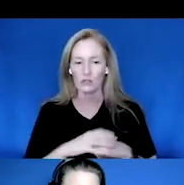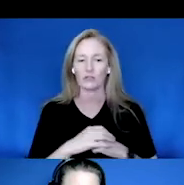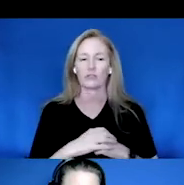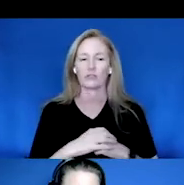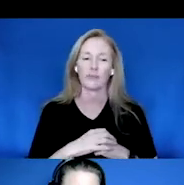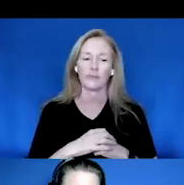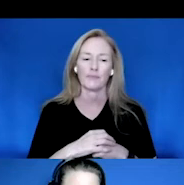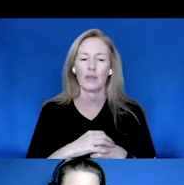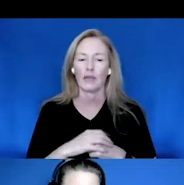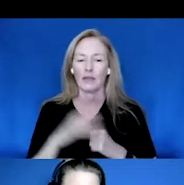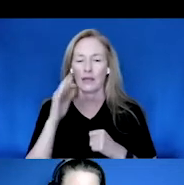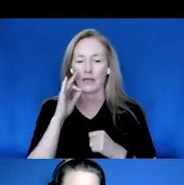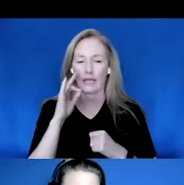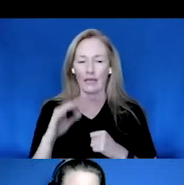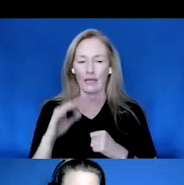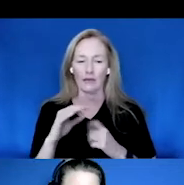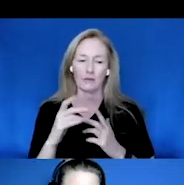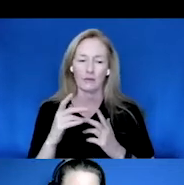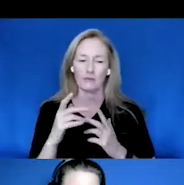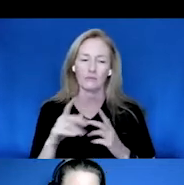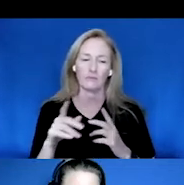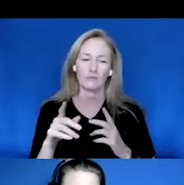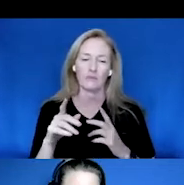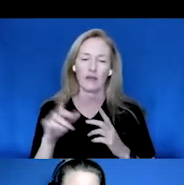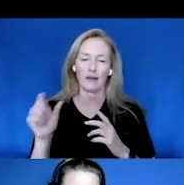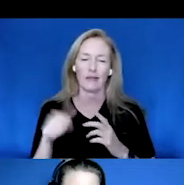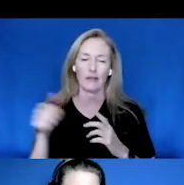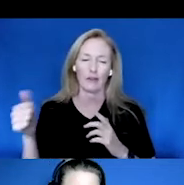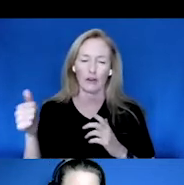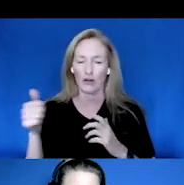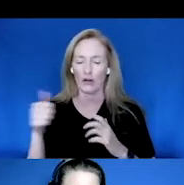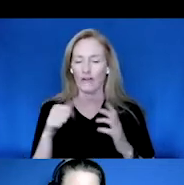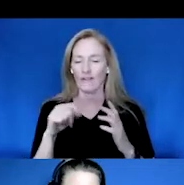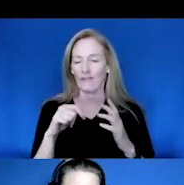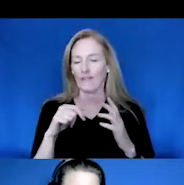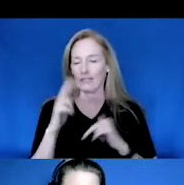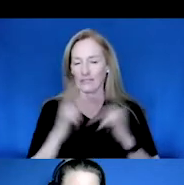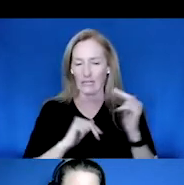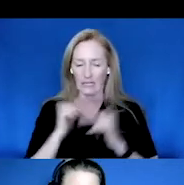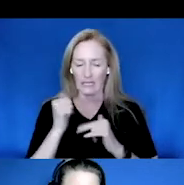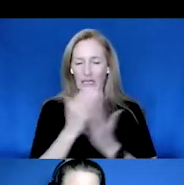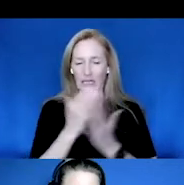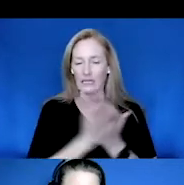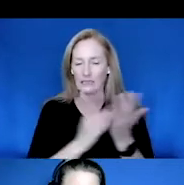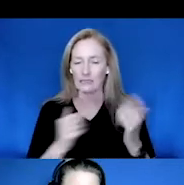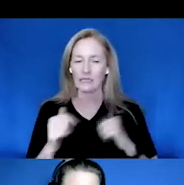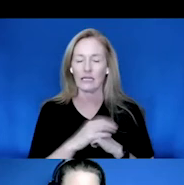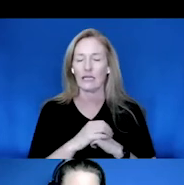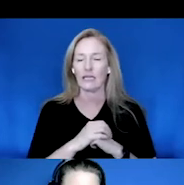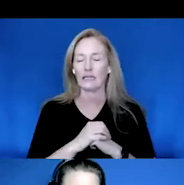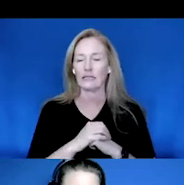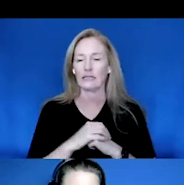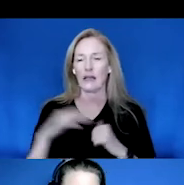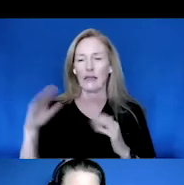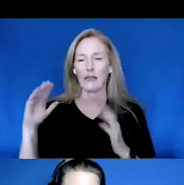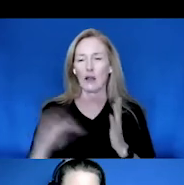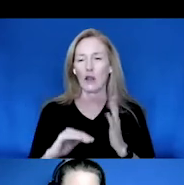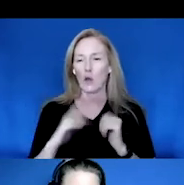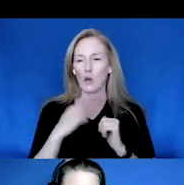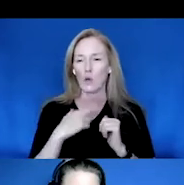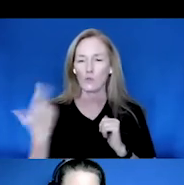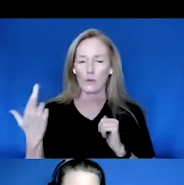do low-risk deliveries is the White River Hospital at the White Mountain Apache